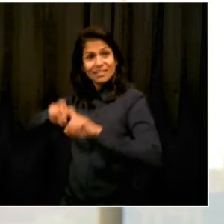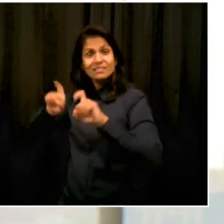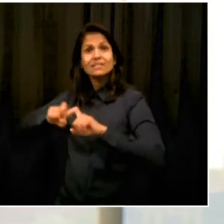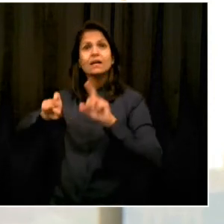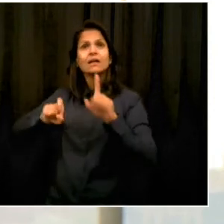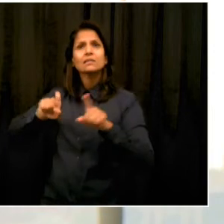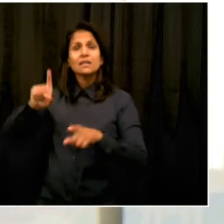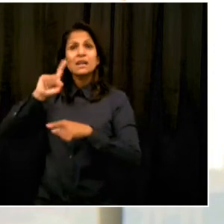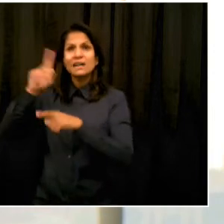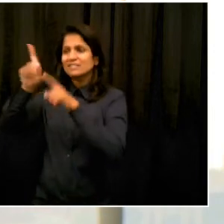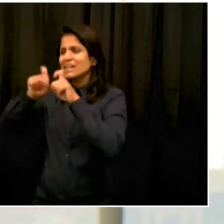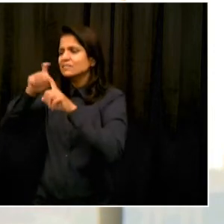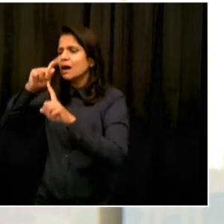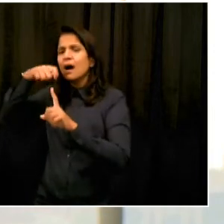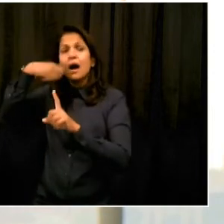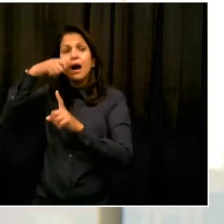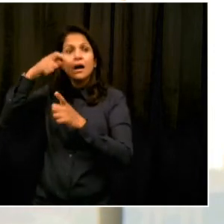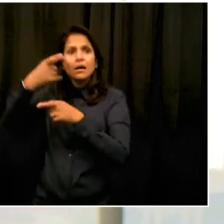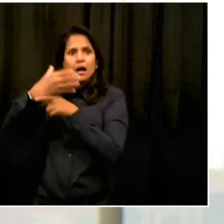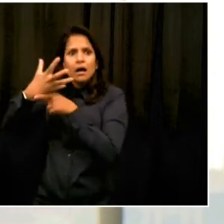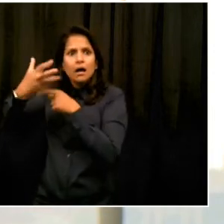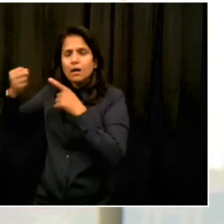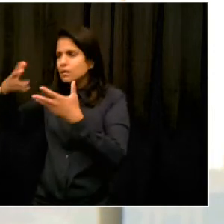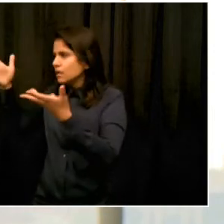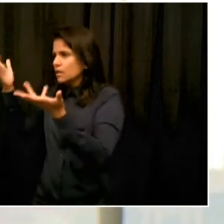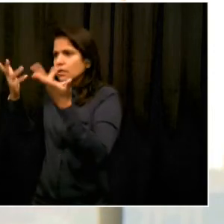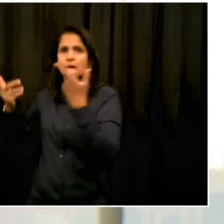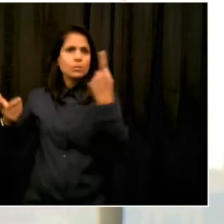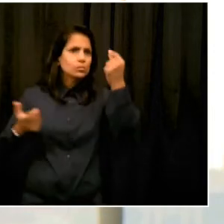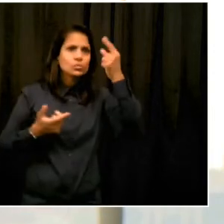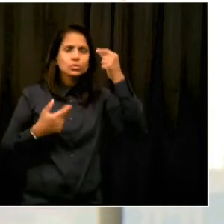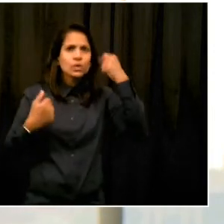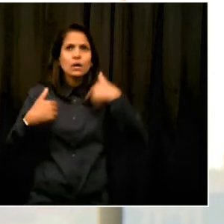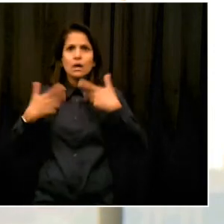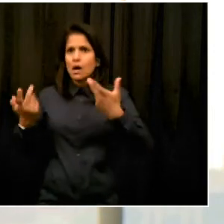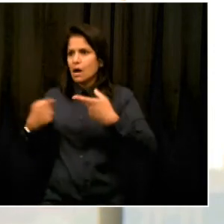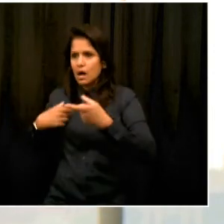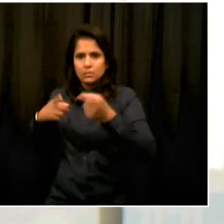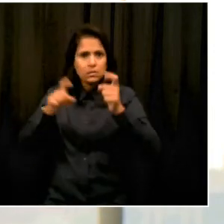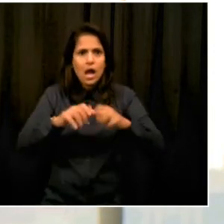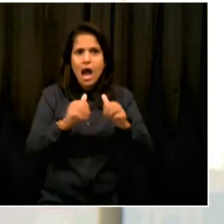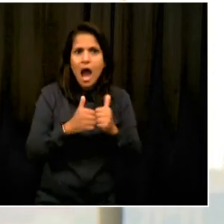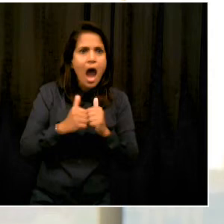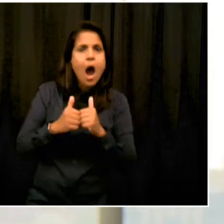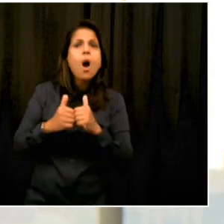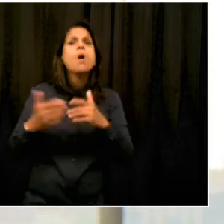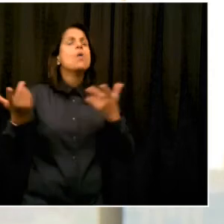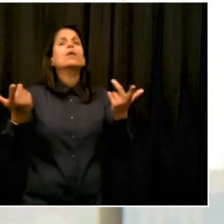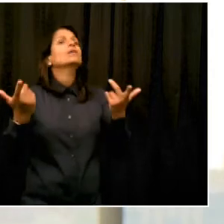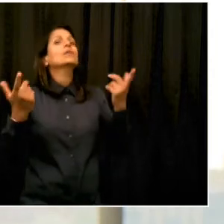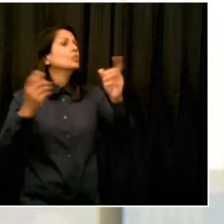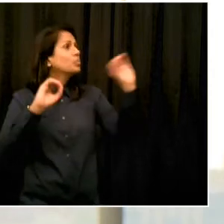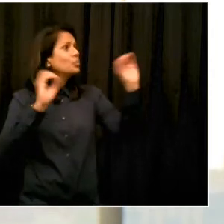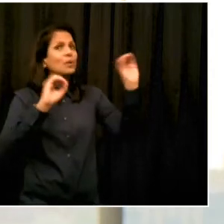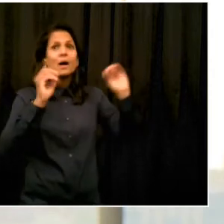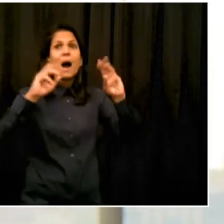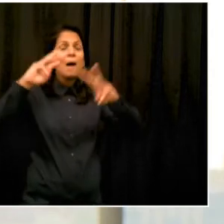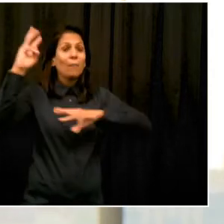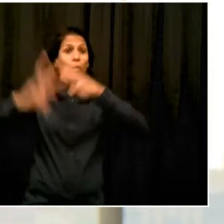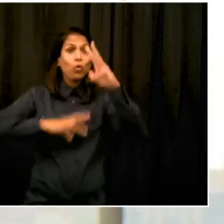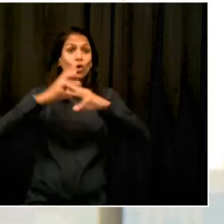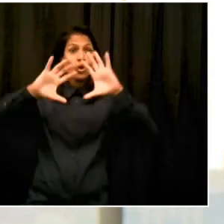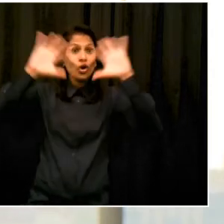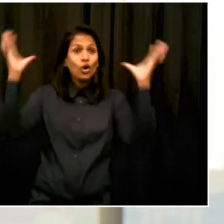in the nation wasn't getting what we needed, nor were cities and states anywhere else. And what I heard time